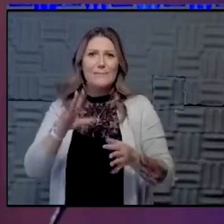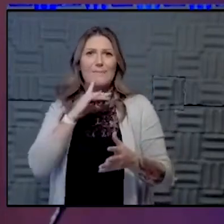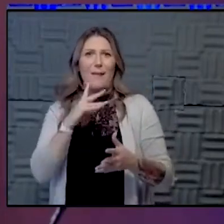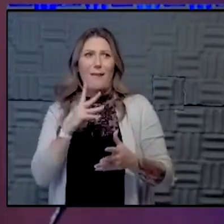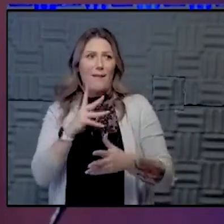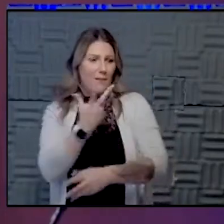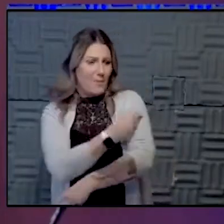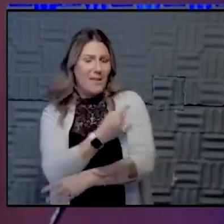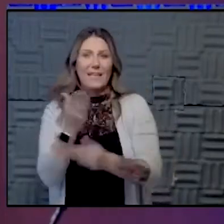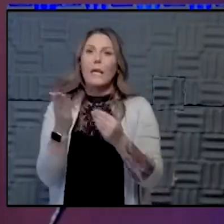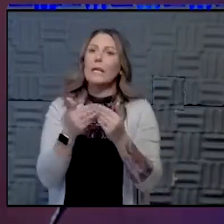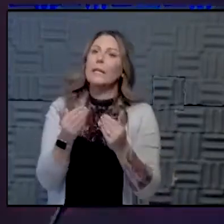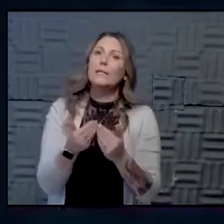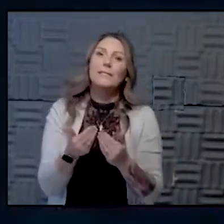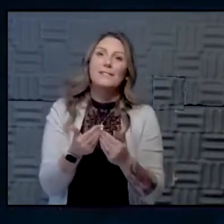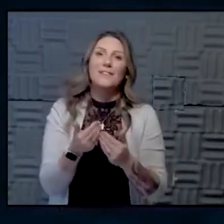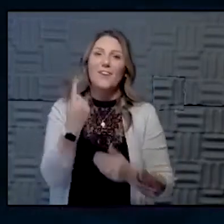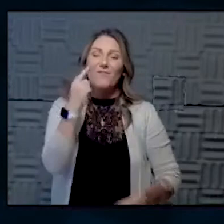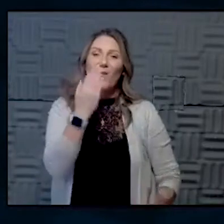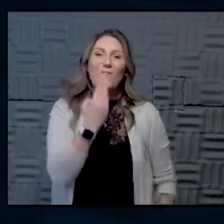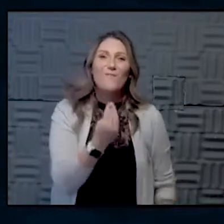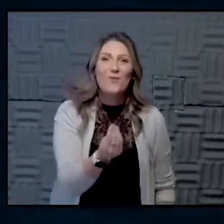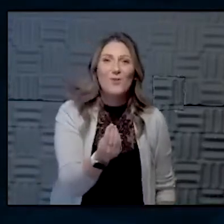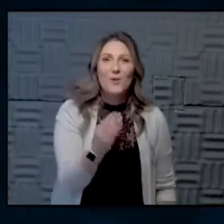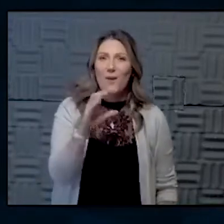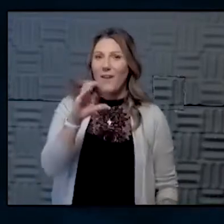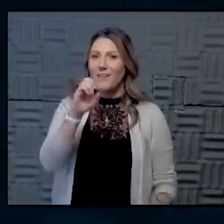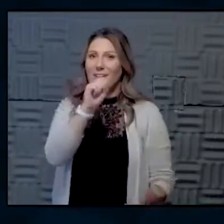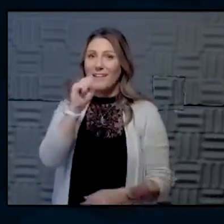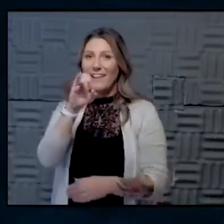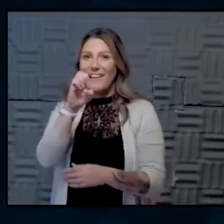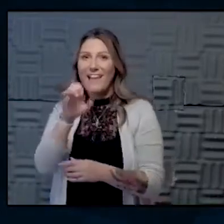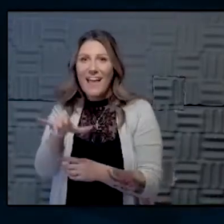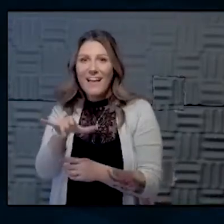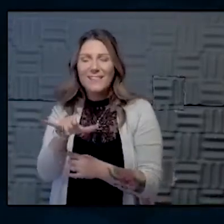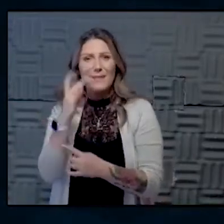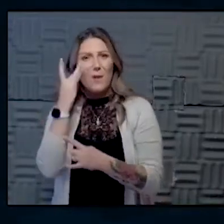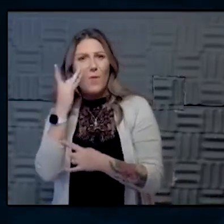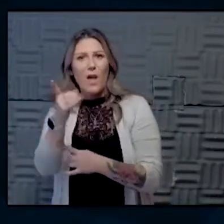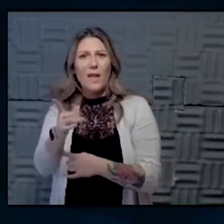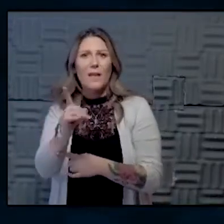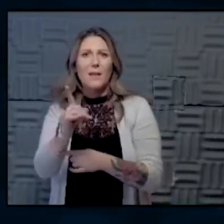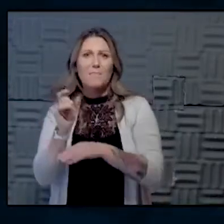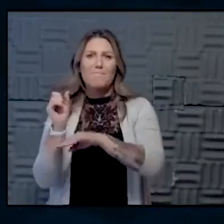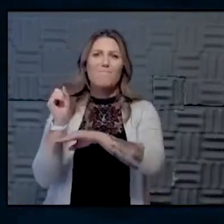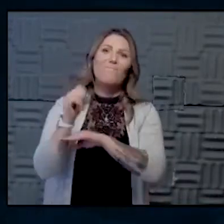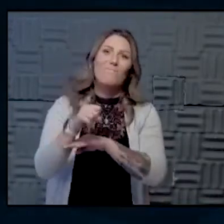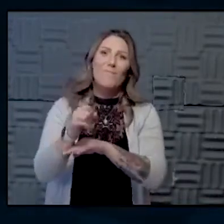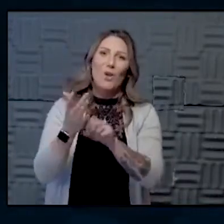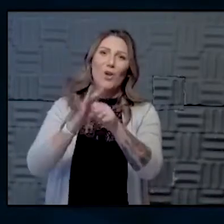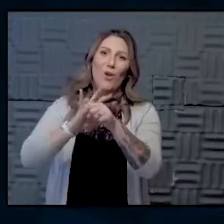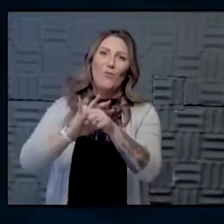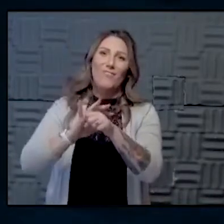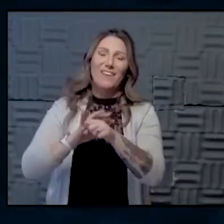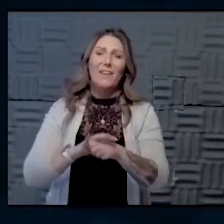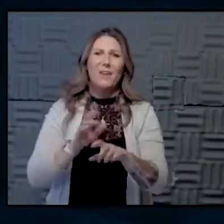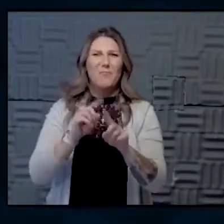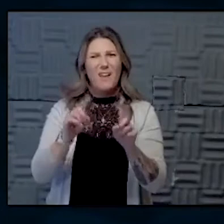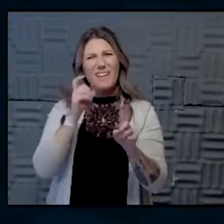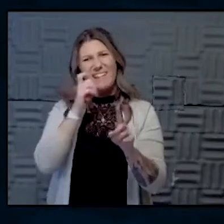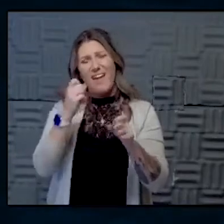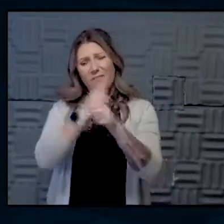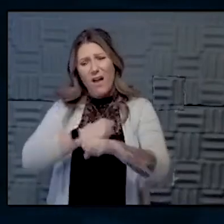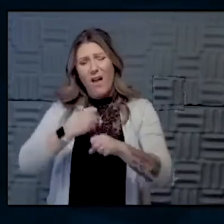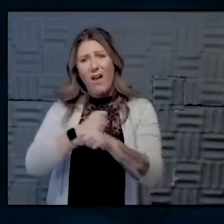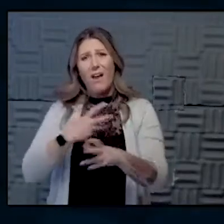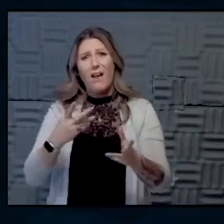And even for 14-year-old Cassie, who says she got it because her dad fought COVID and won. But you don't want to have to fight and win.